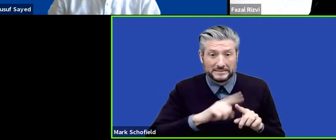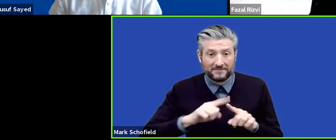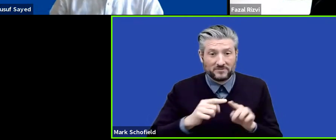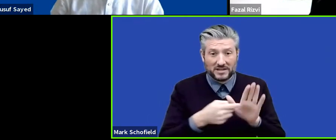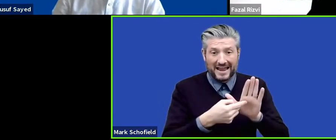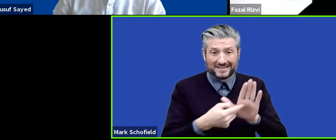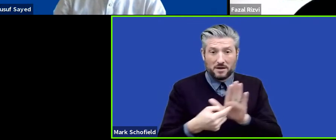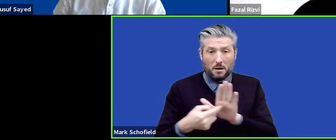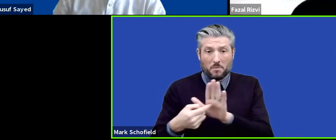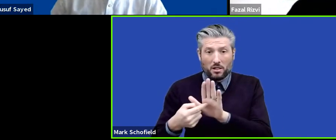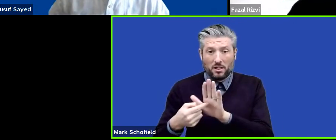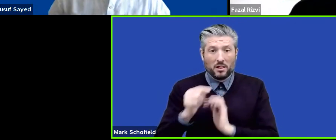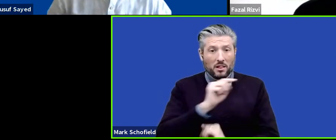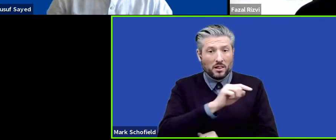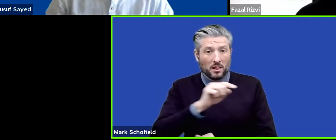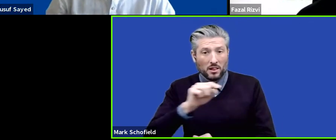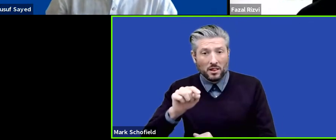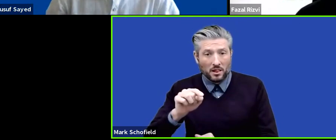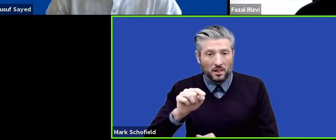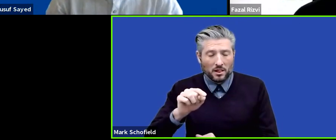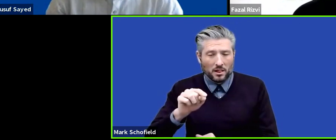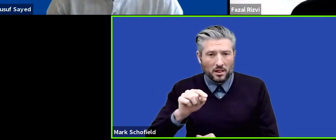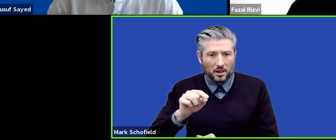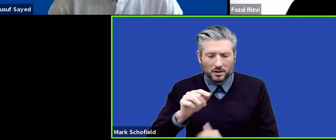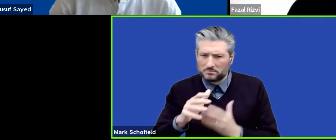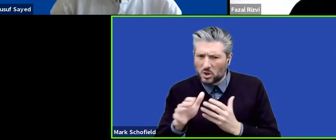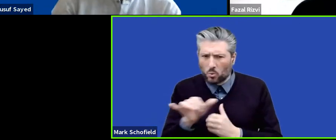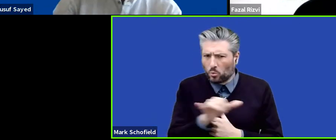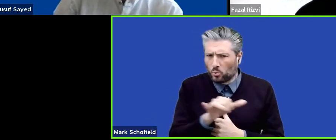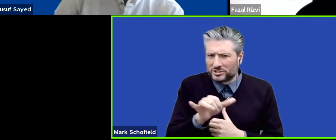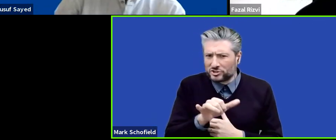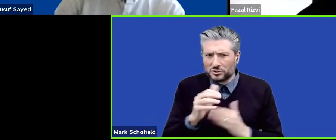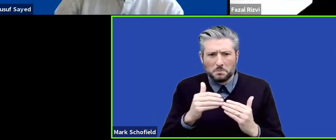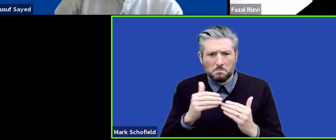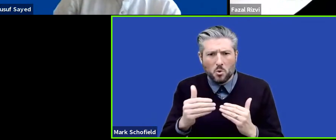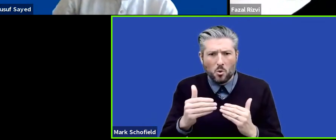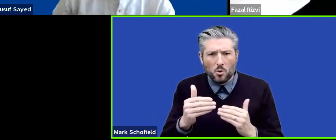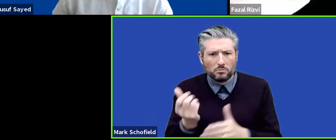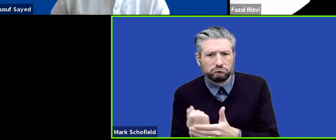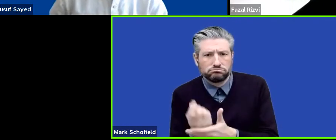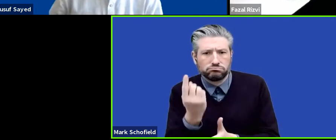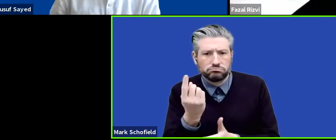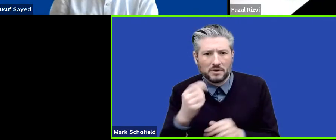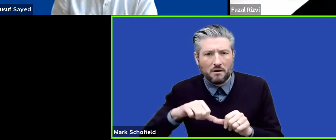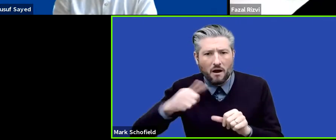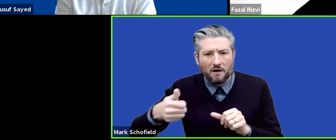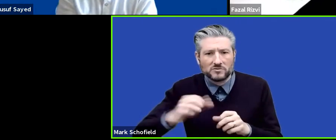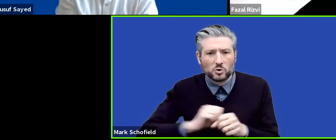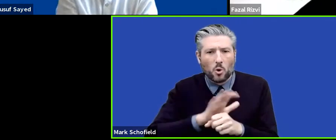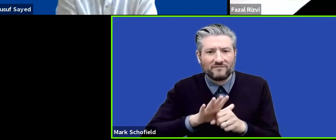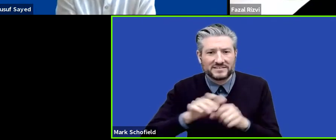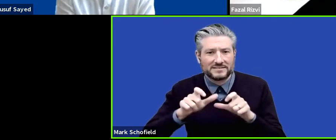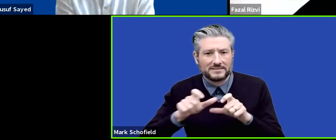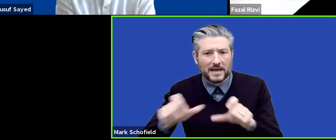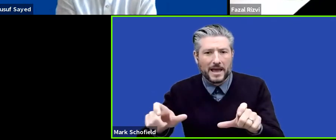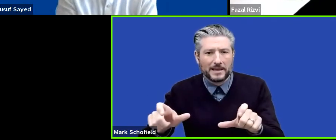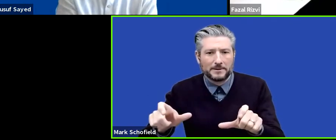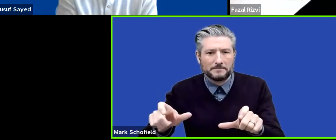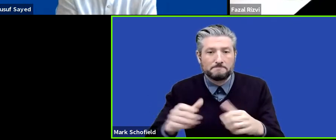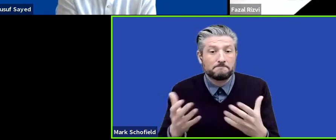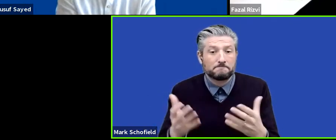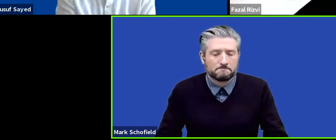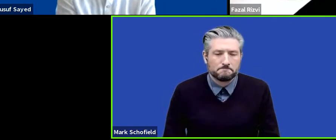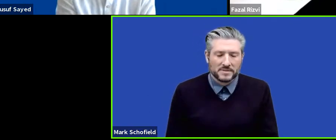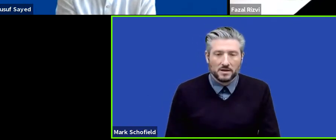like. And hopefully we can talk about that as well. So let me start by making first a few remarks.